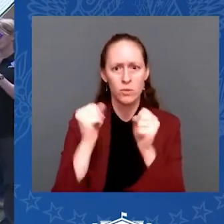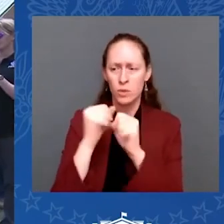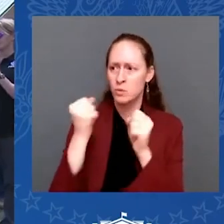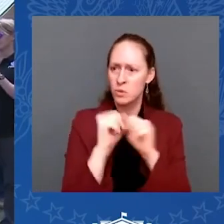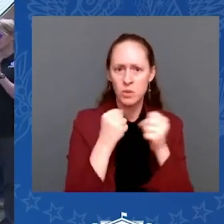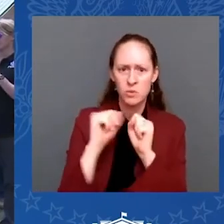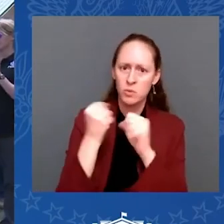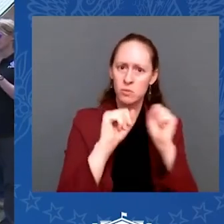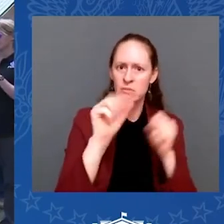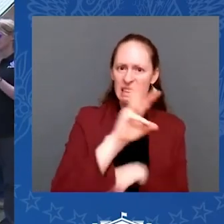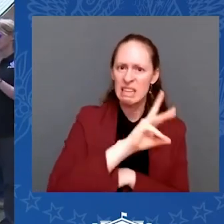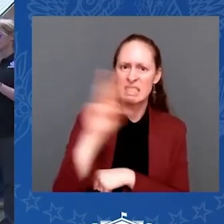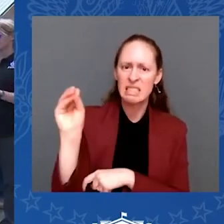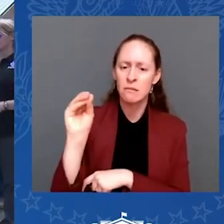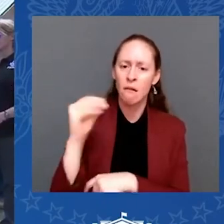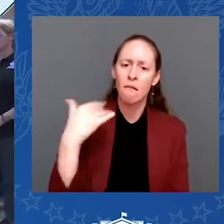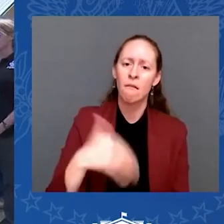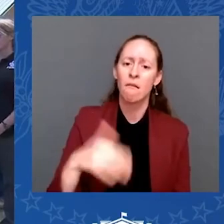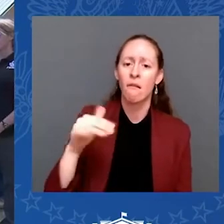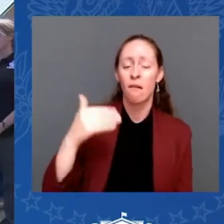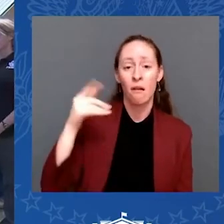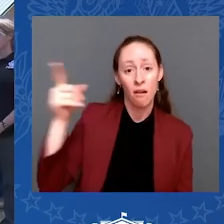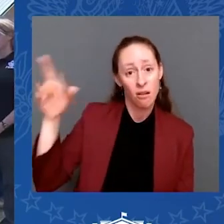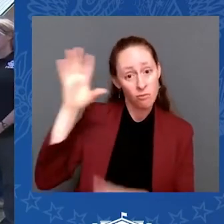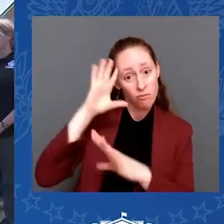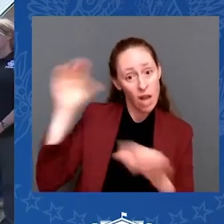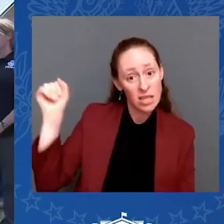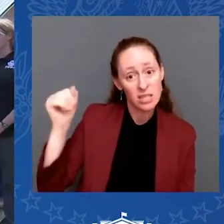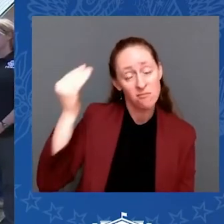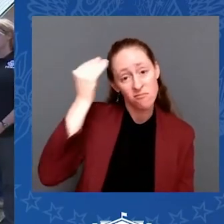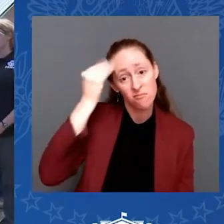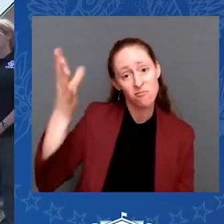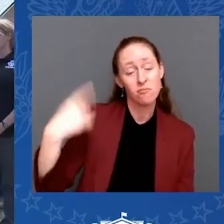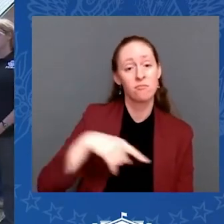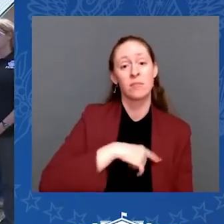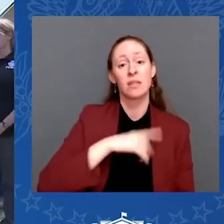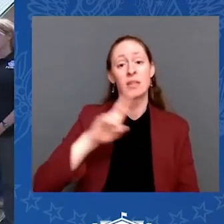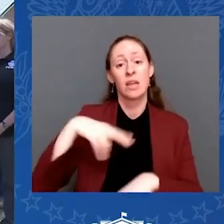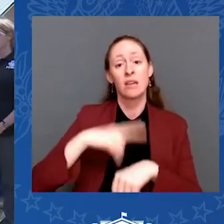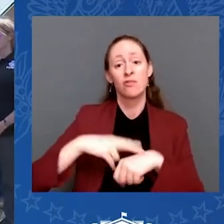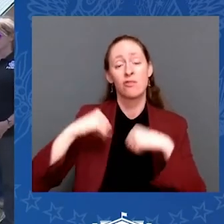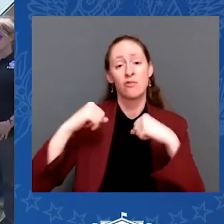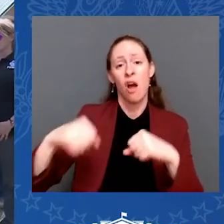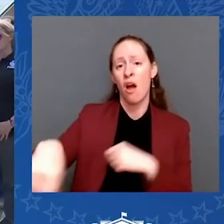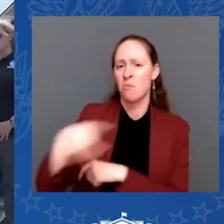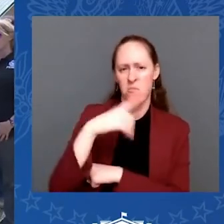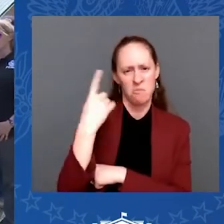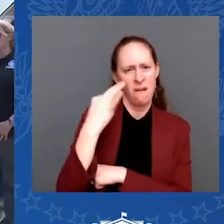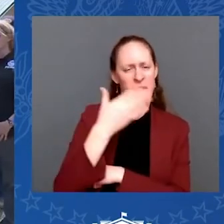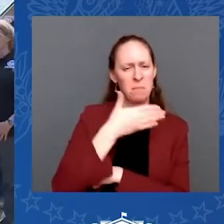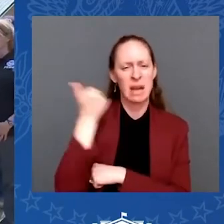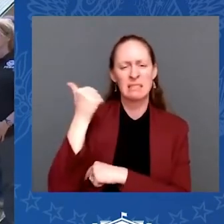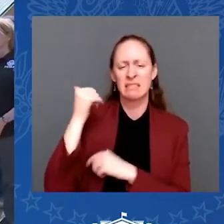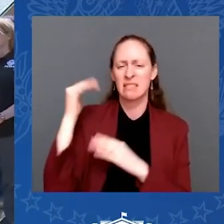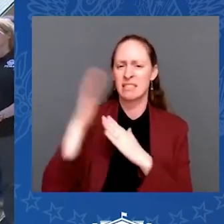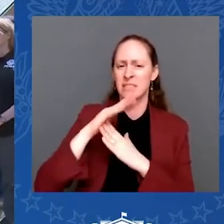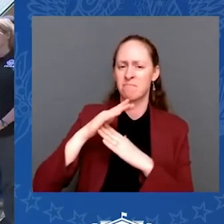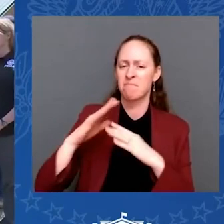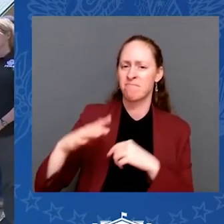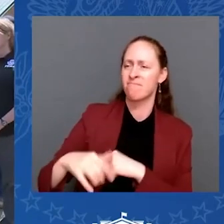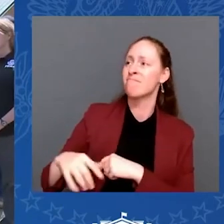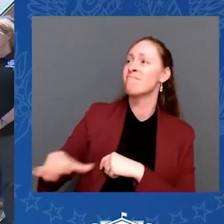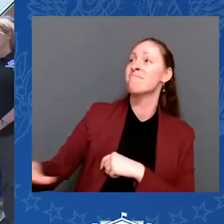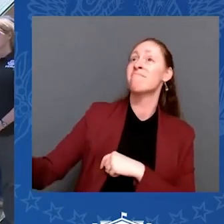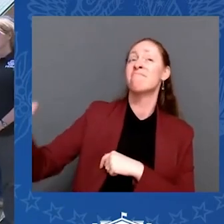members remind us that they are us They are